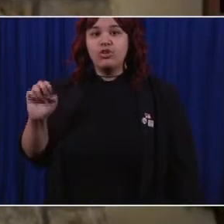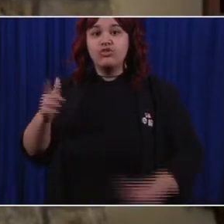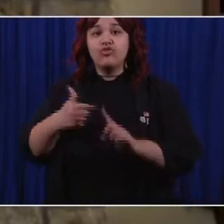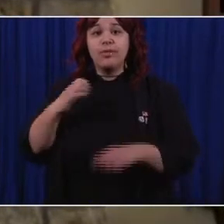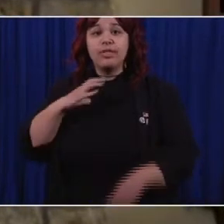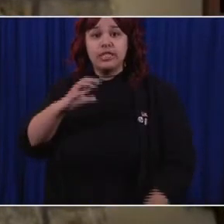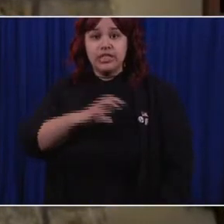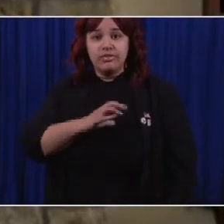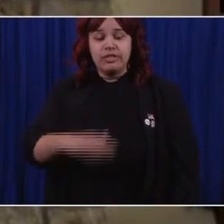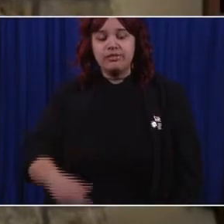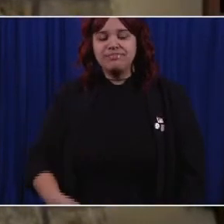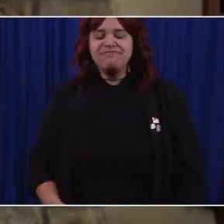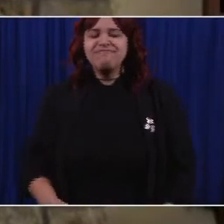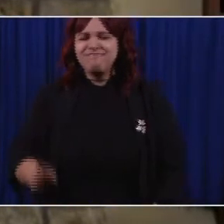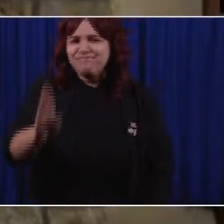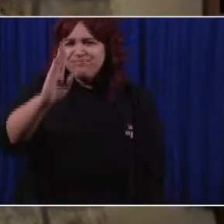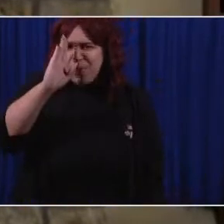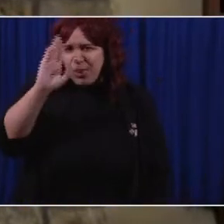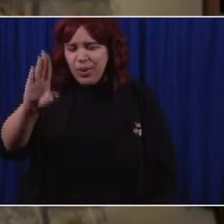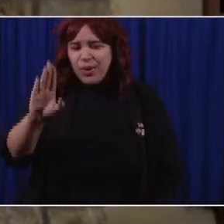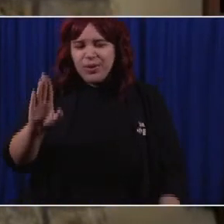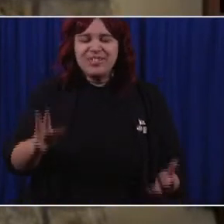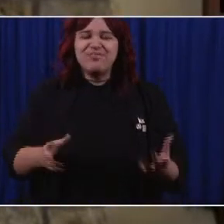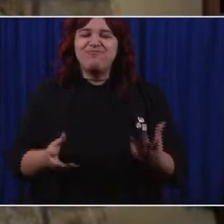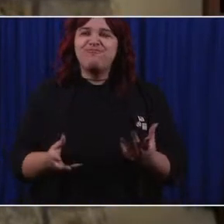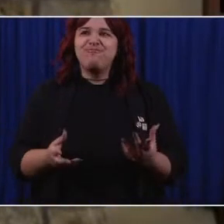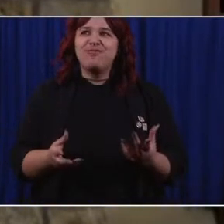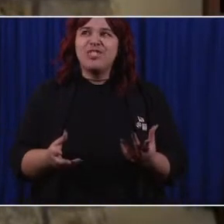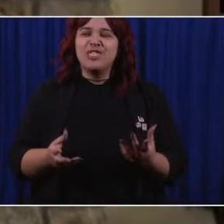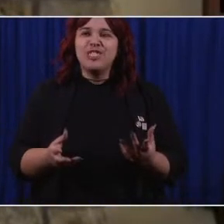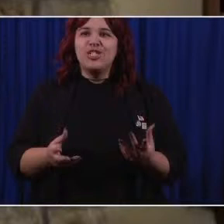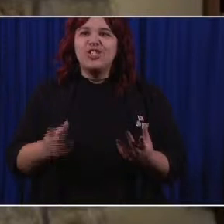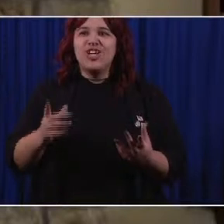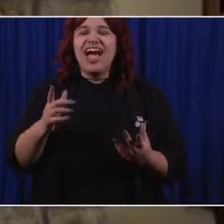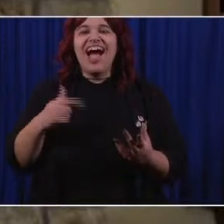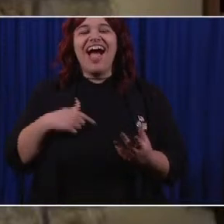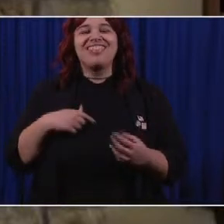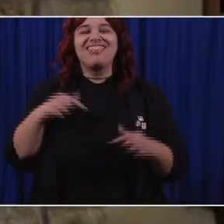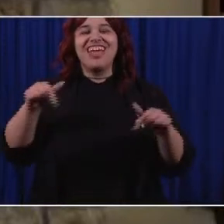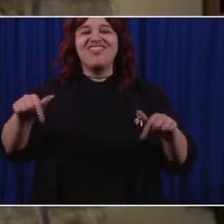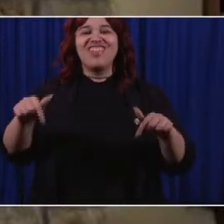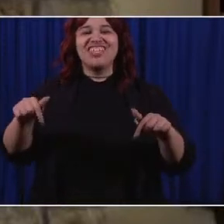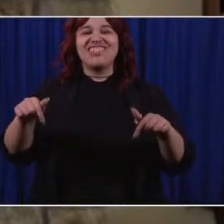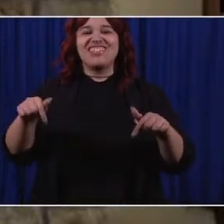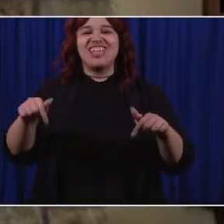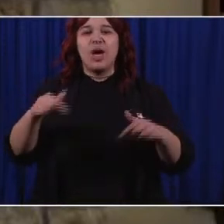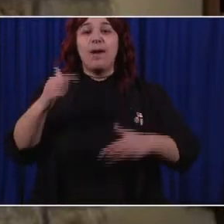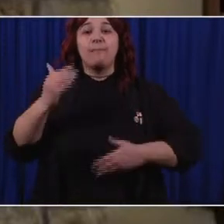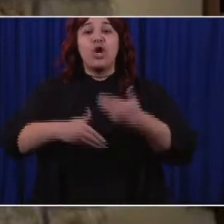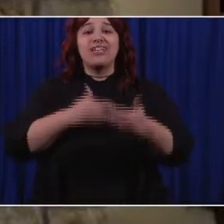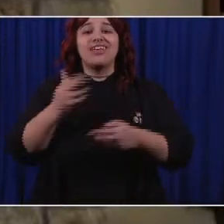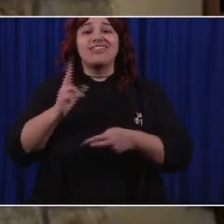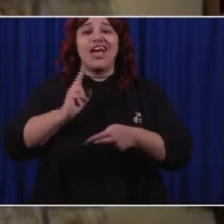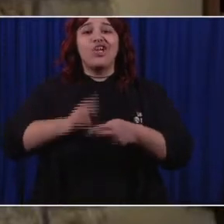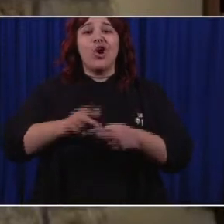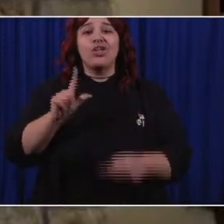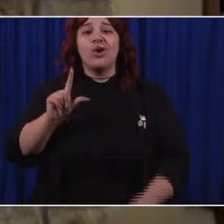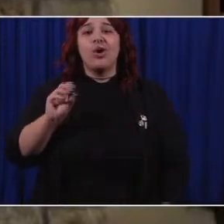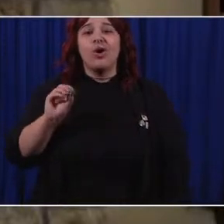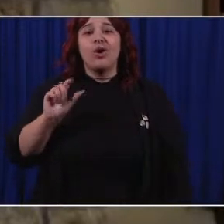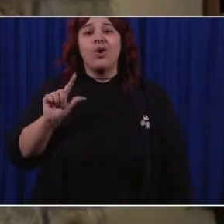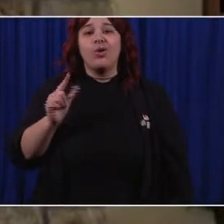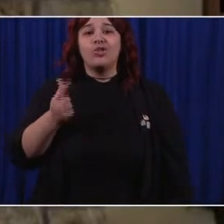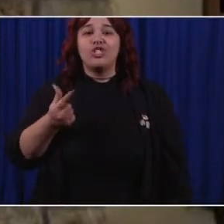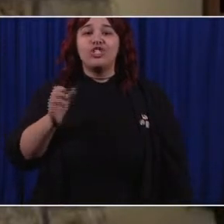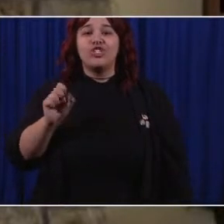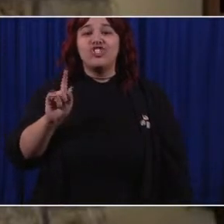Dan. I keep referring to this as a logistical ballet, and I don't envy what you and your staff are trying to accomplish